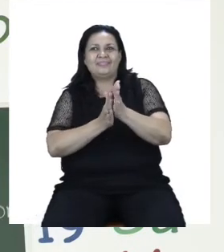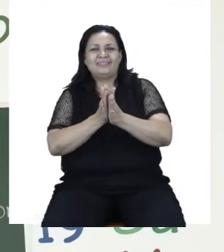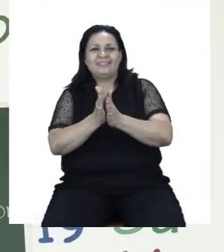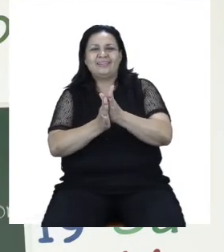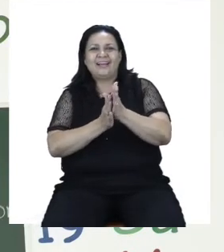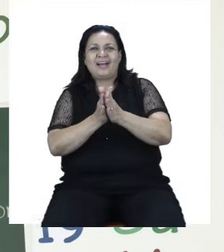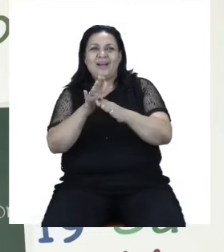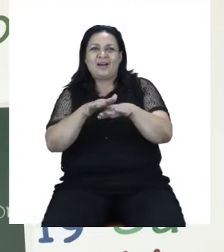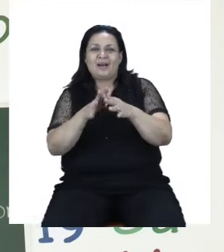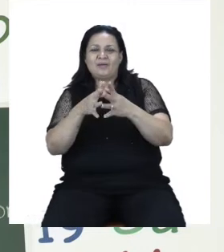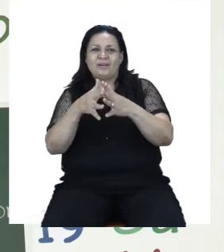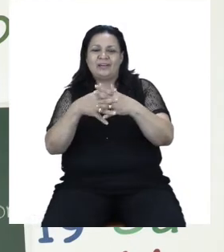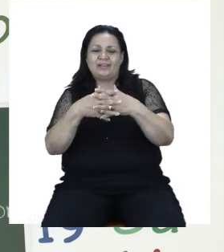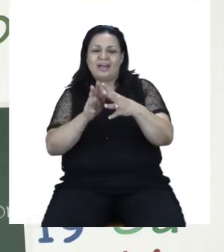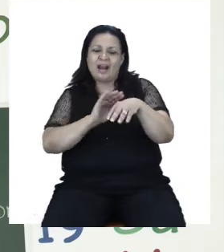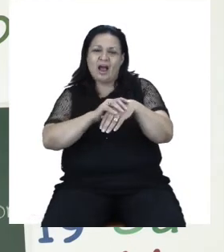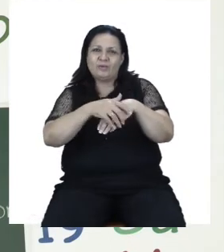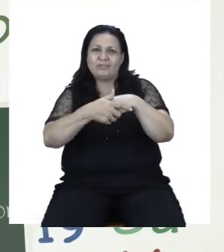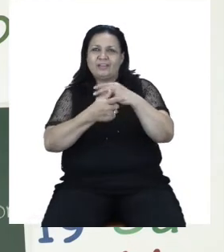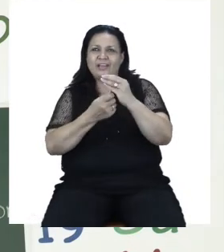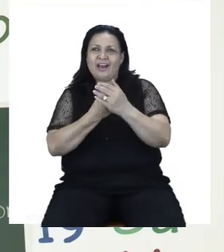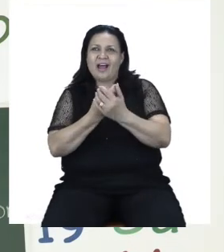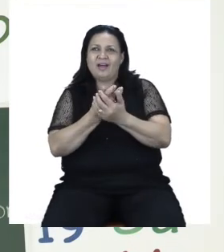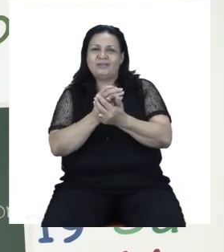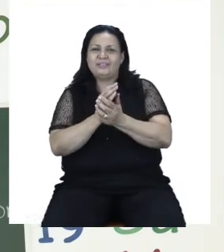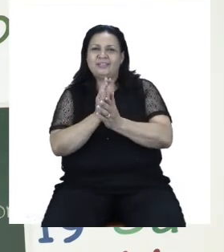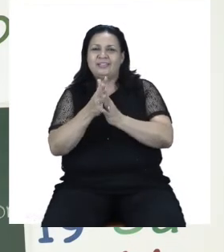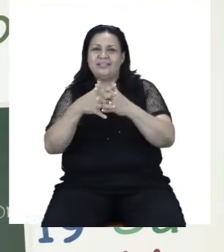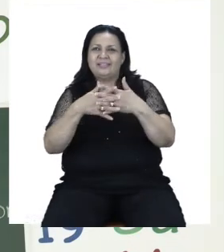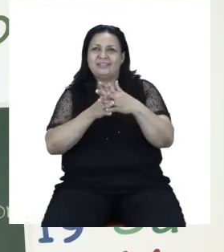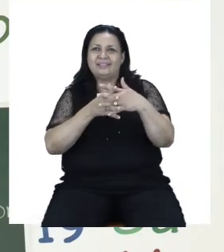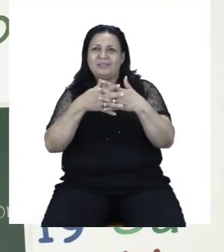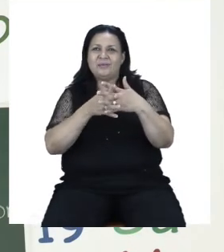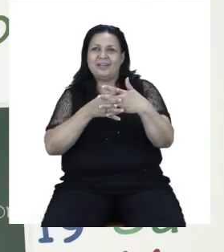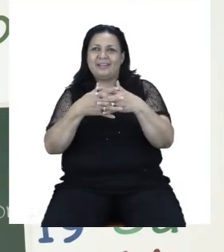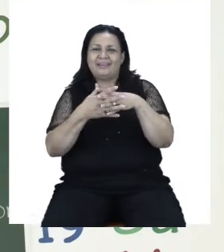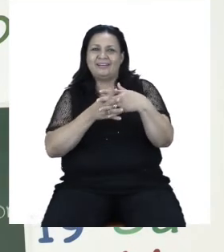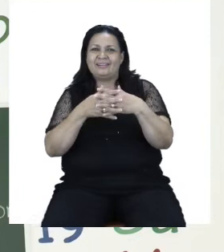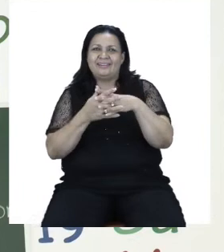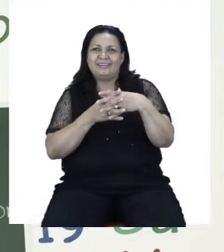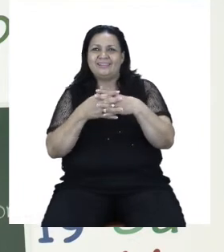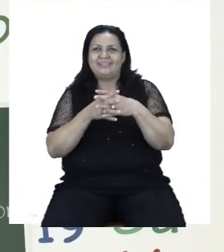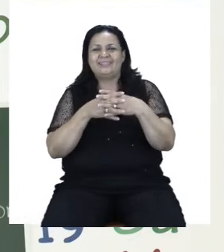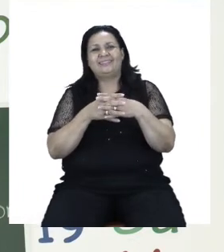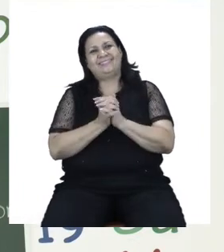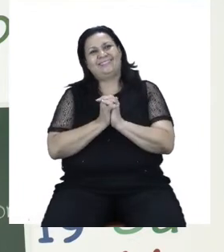hands, round and round your hands, in between your